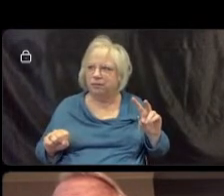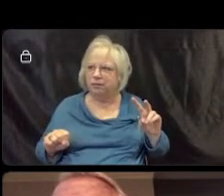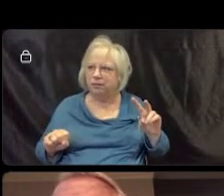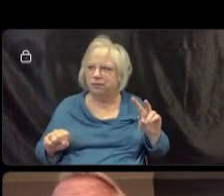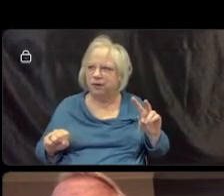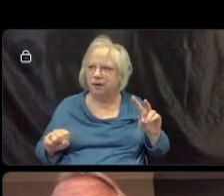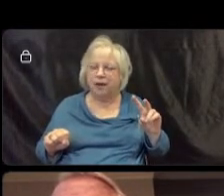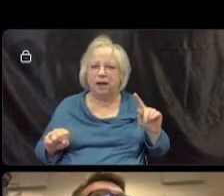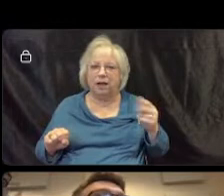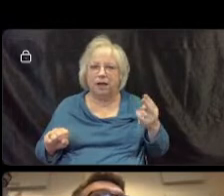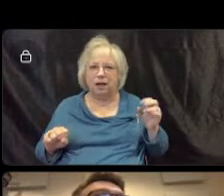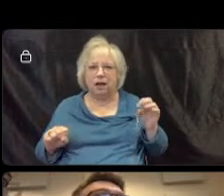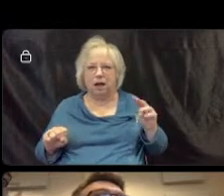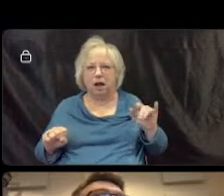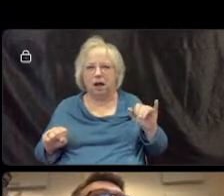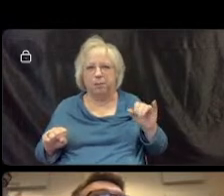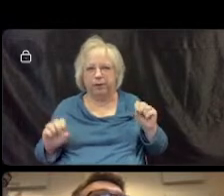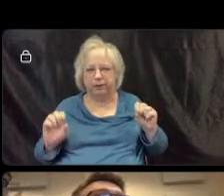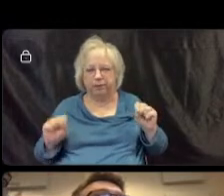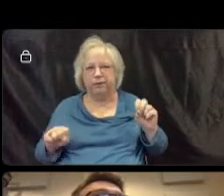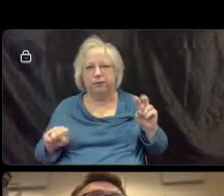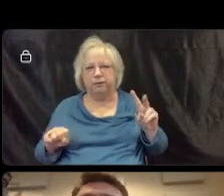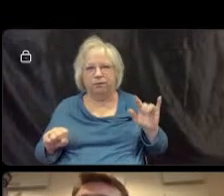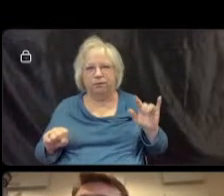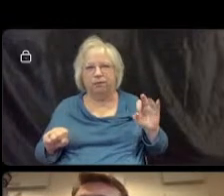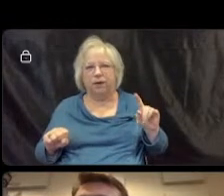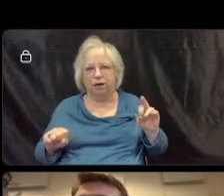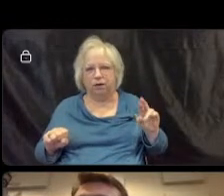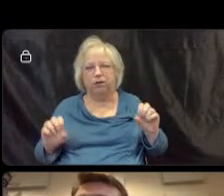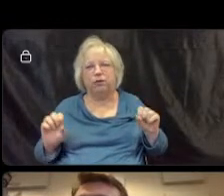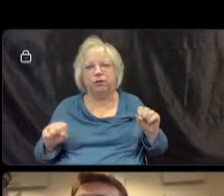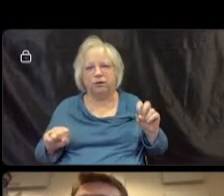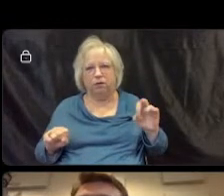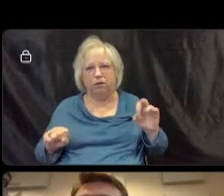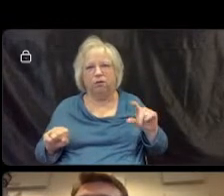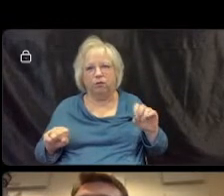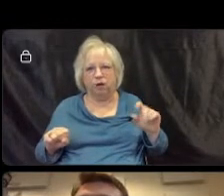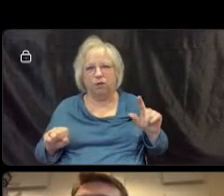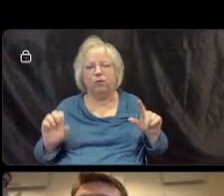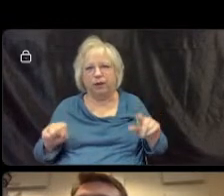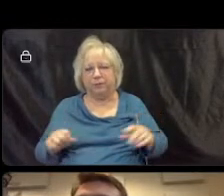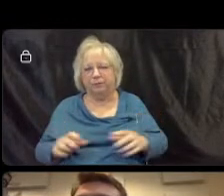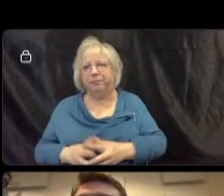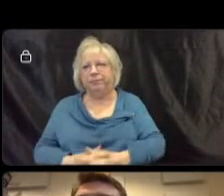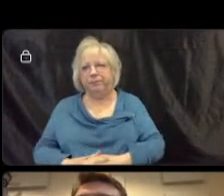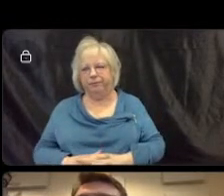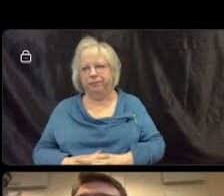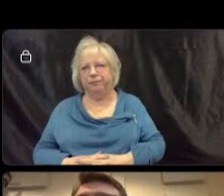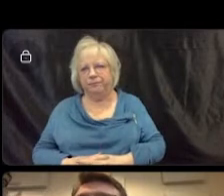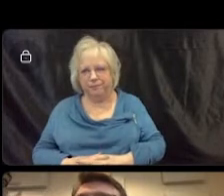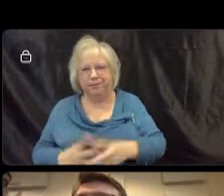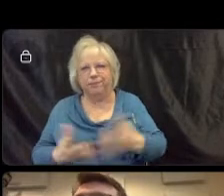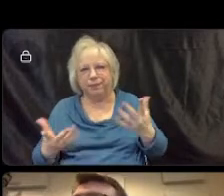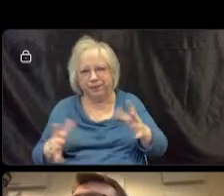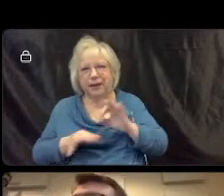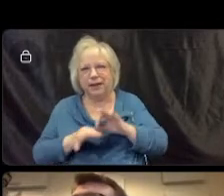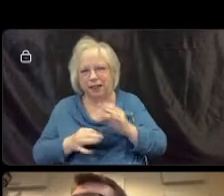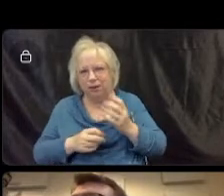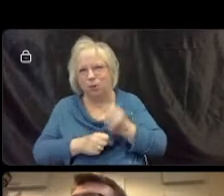Vickers. Yes. And Vogel. Yes. Dr. Bedden has been elected to